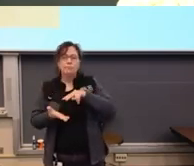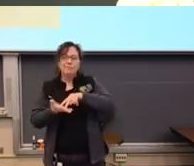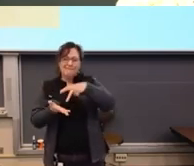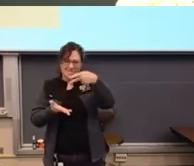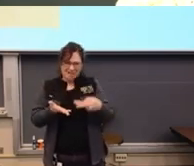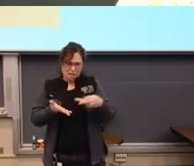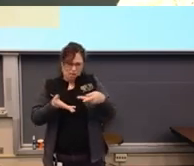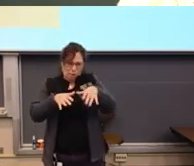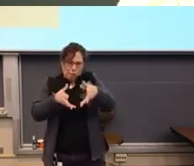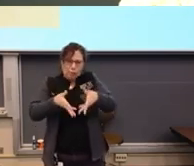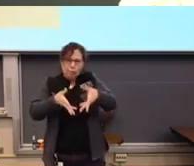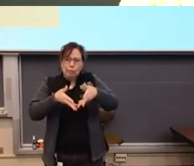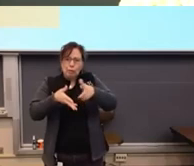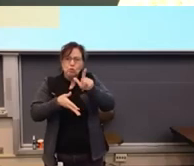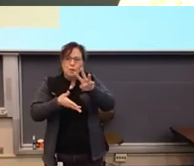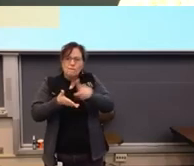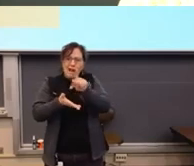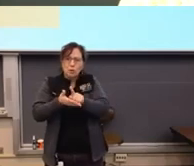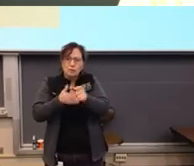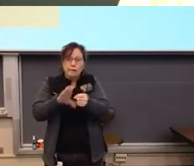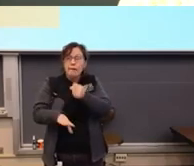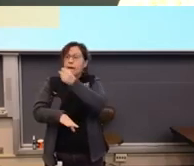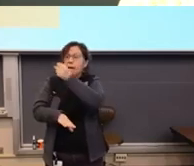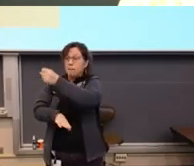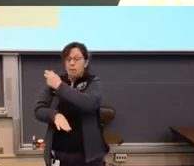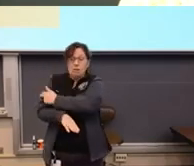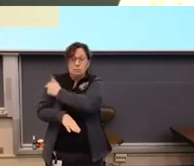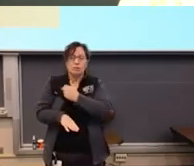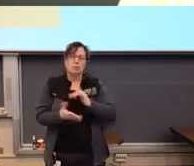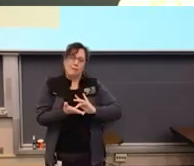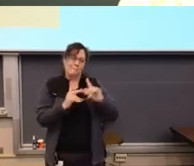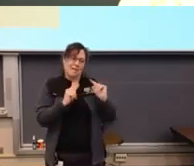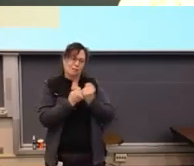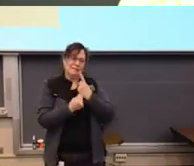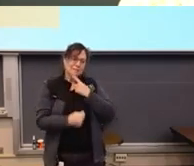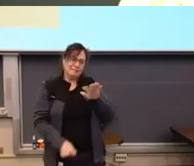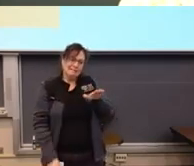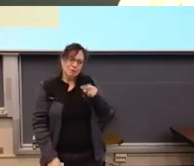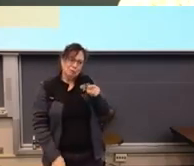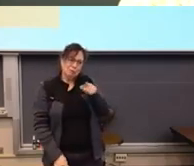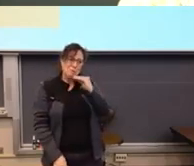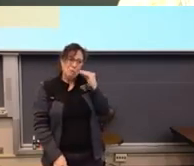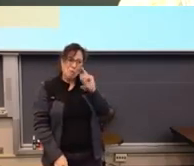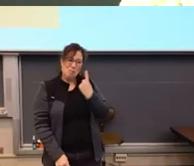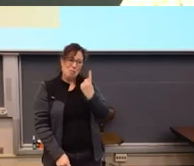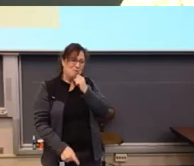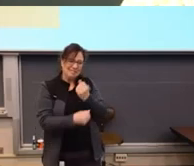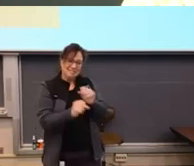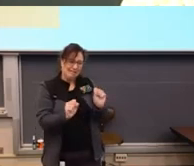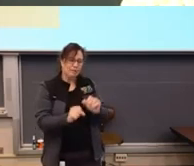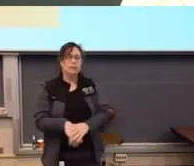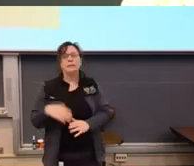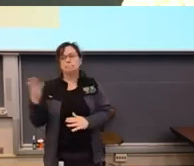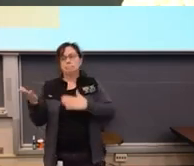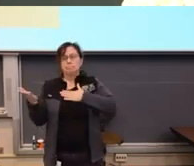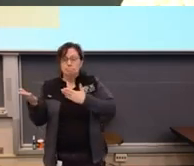for 24 hours. He got admitted. And then, of course, the medical team says, you're not safe to go home living alone. So he went to